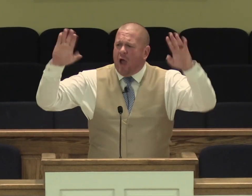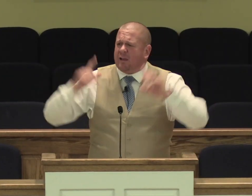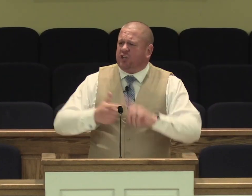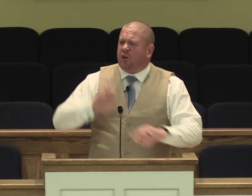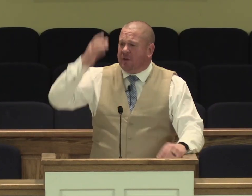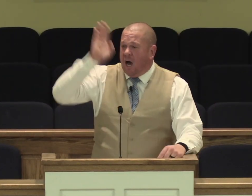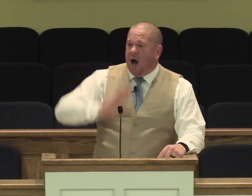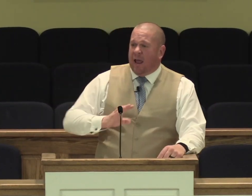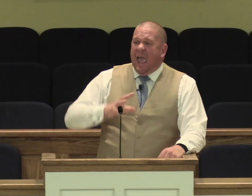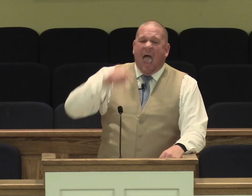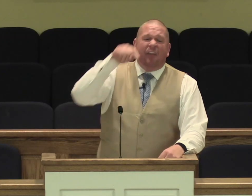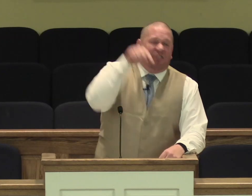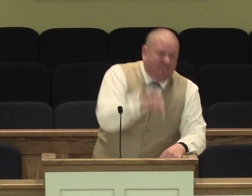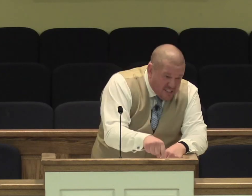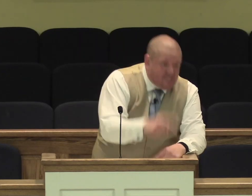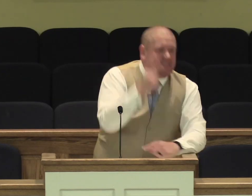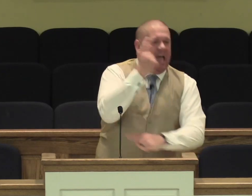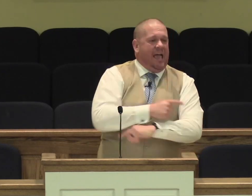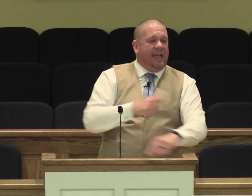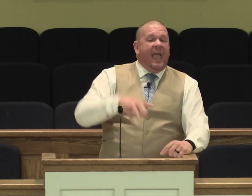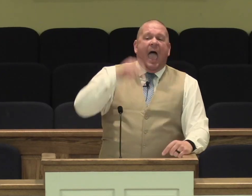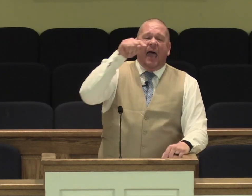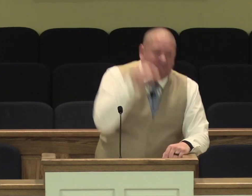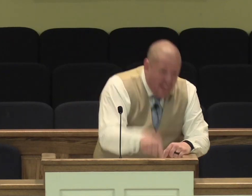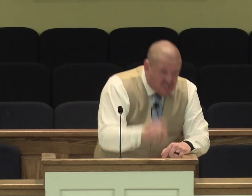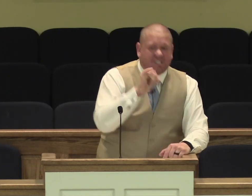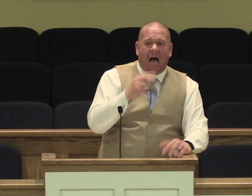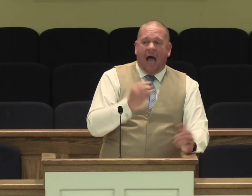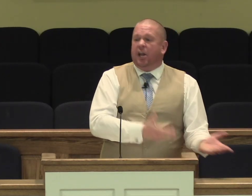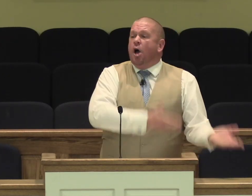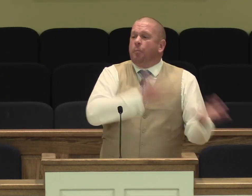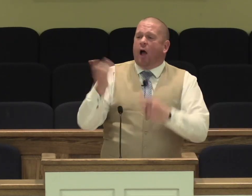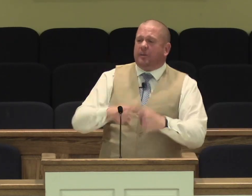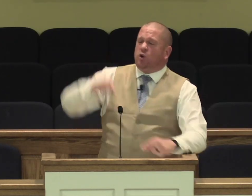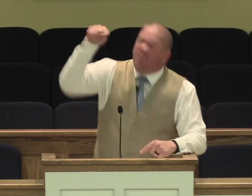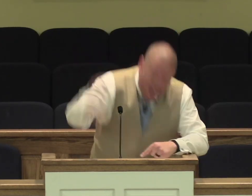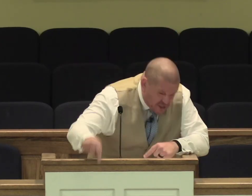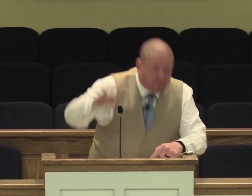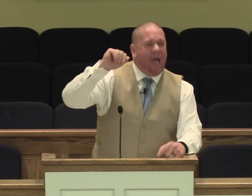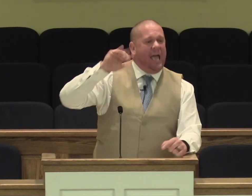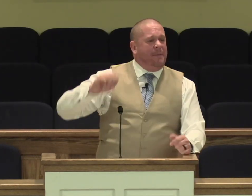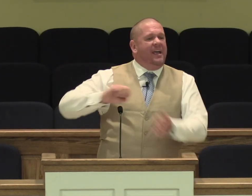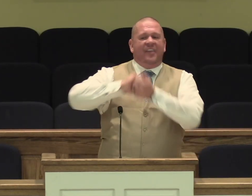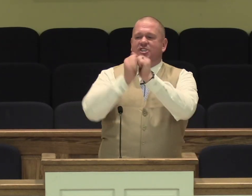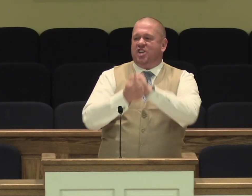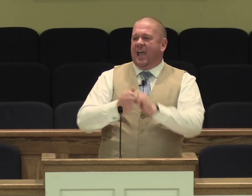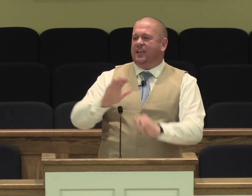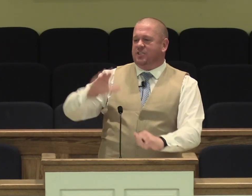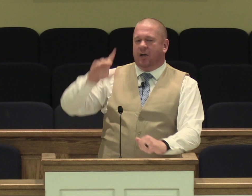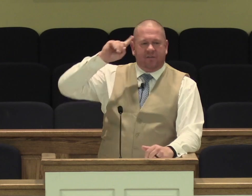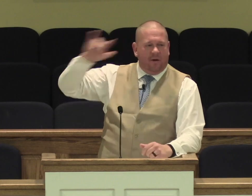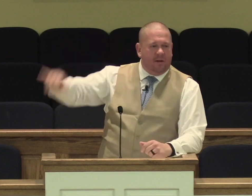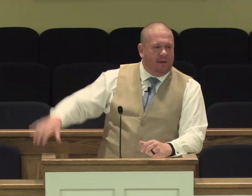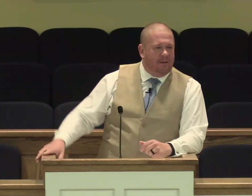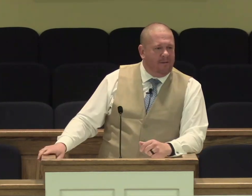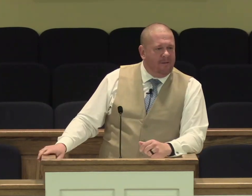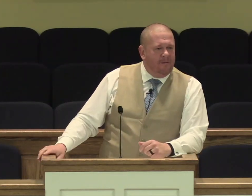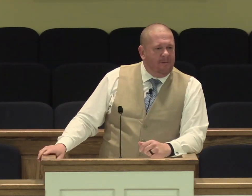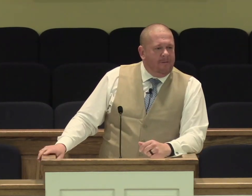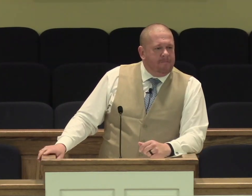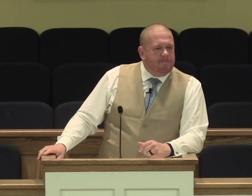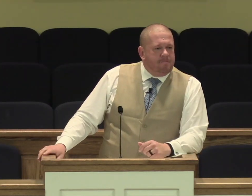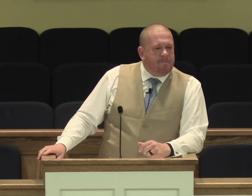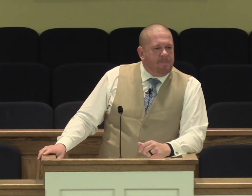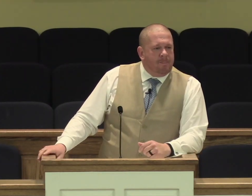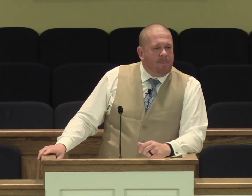something miraculous from God, and this day and this sign brought them to this babe that changed their eternity.